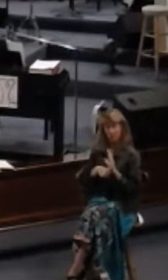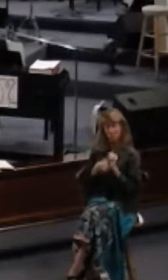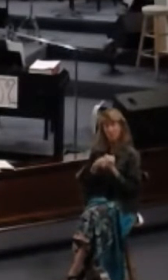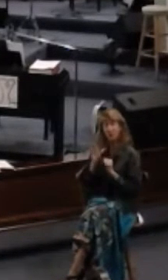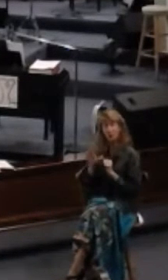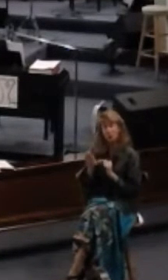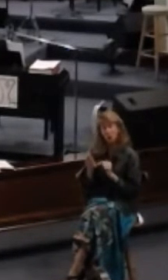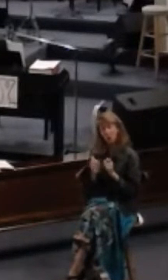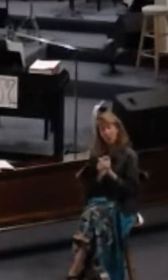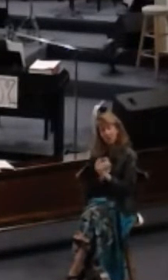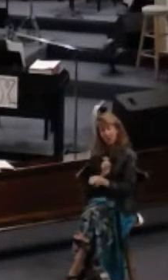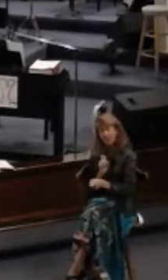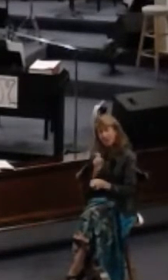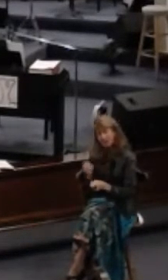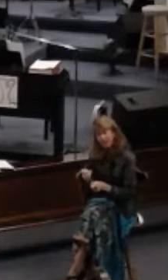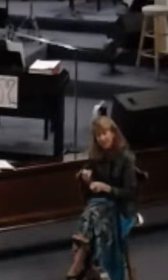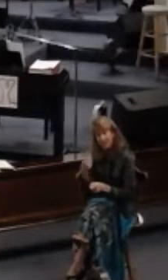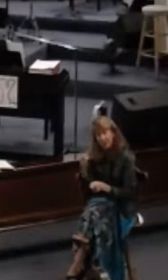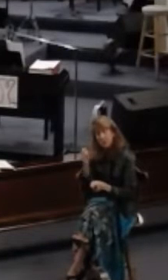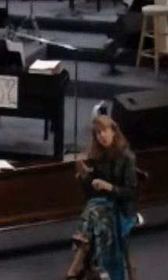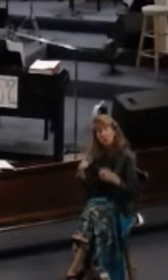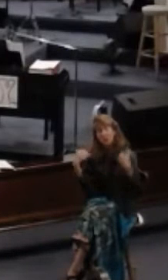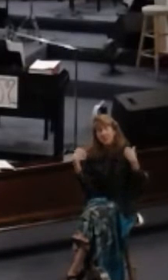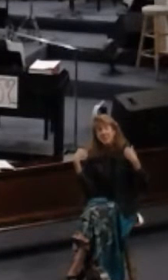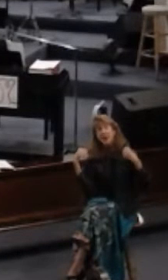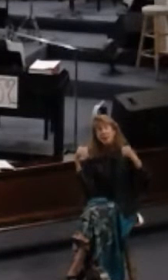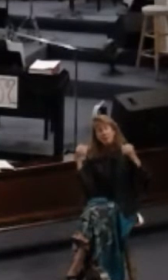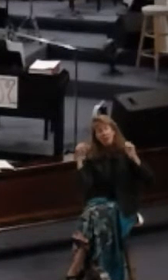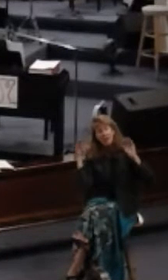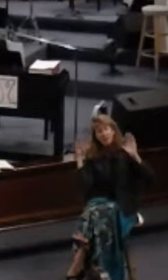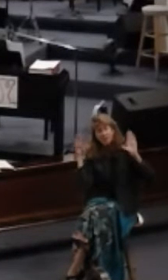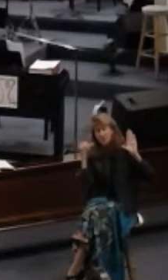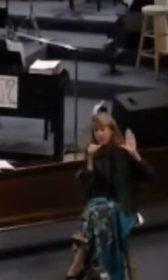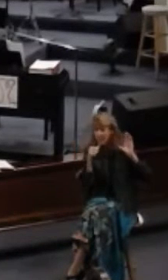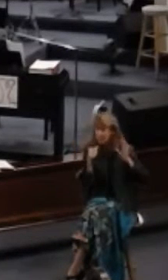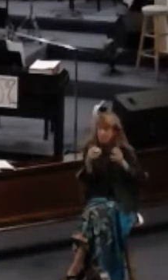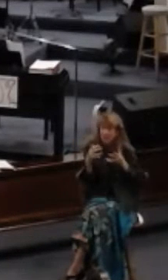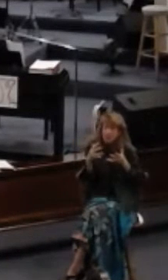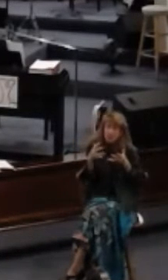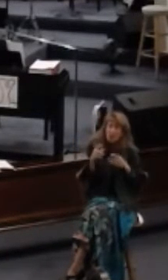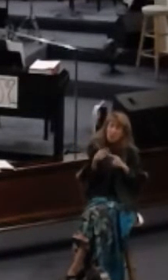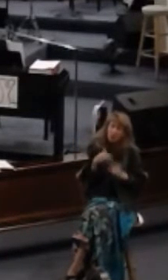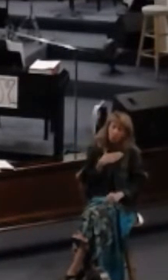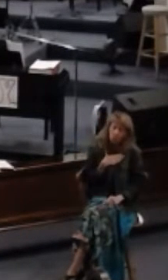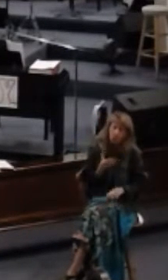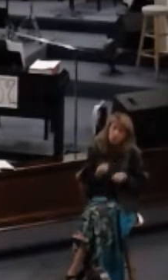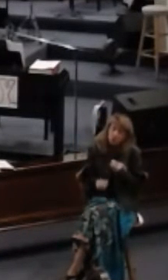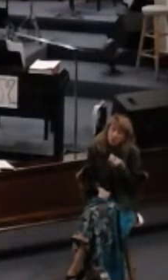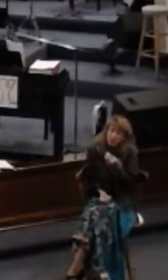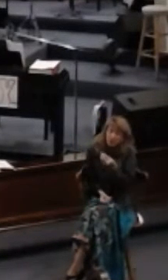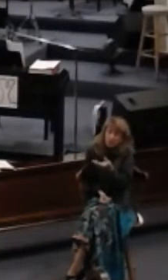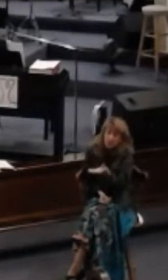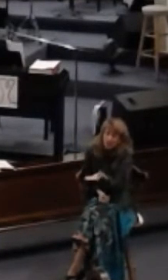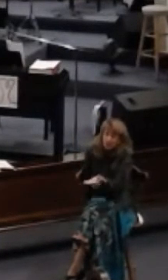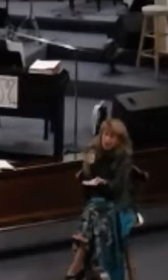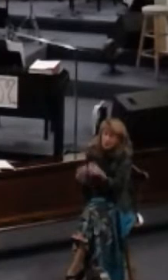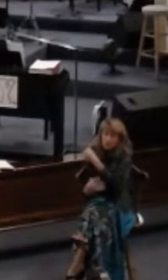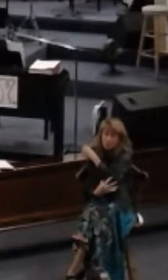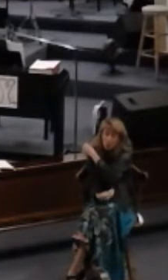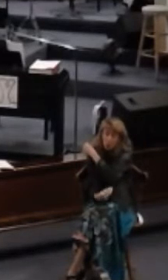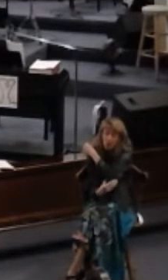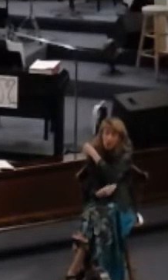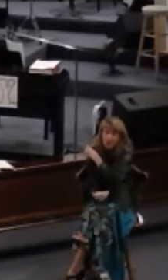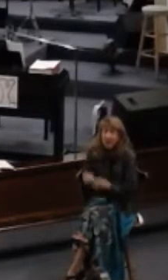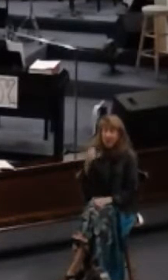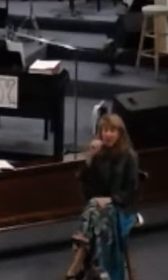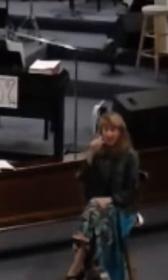gift. She gave sacrificially to help the poor. And in Acts chapter 6, God is telling us that